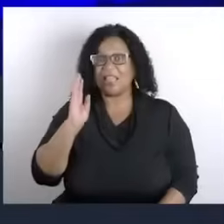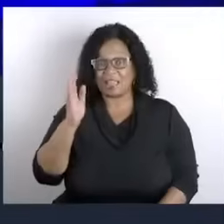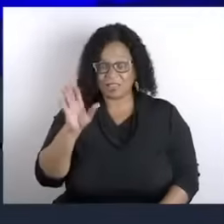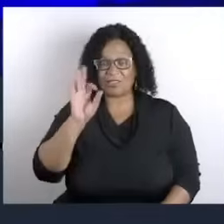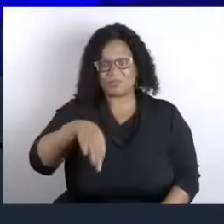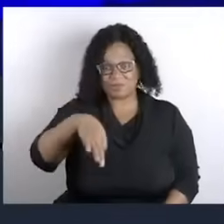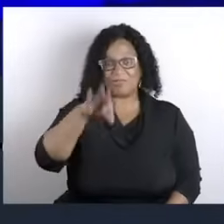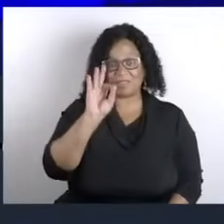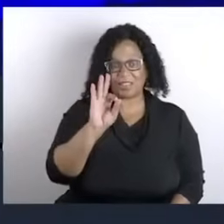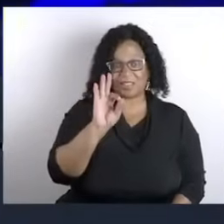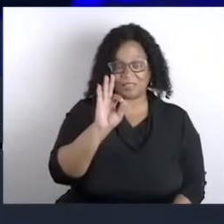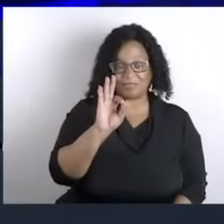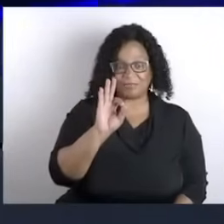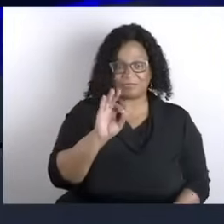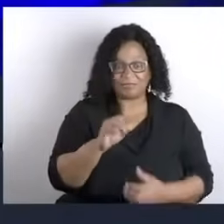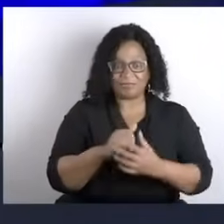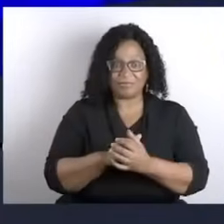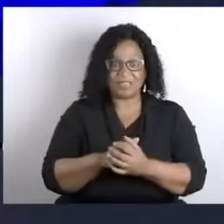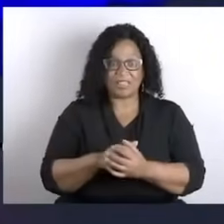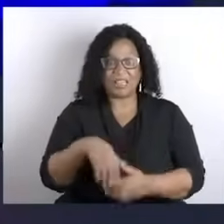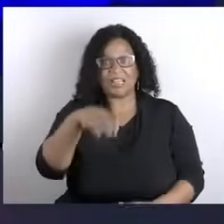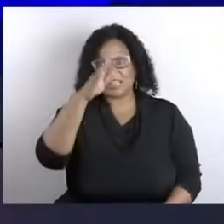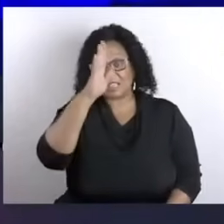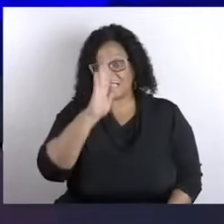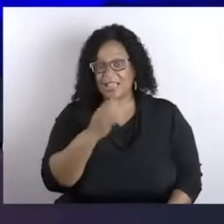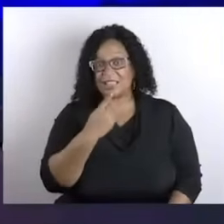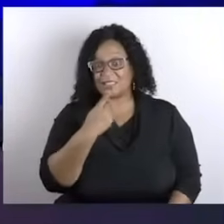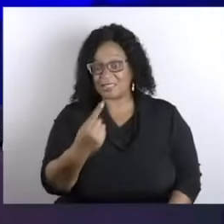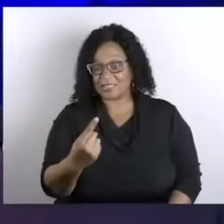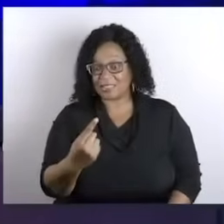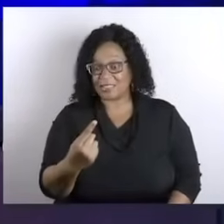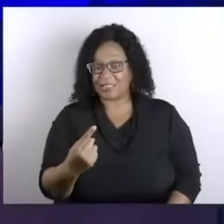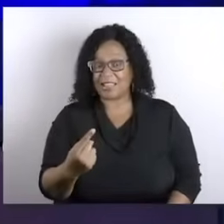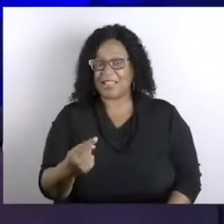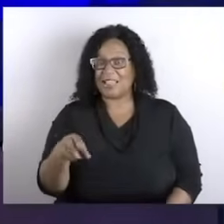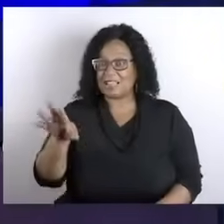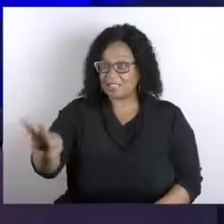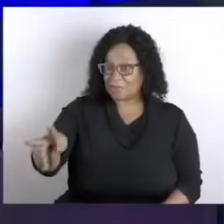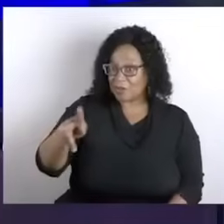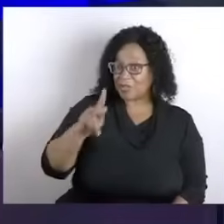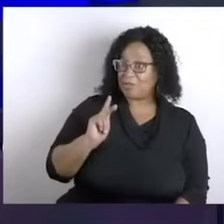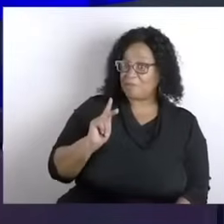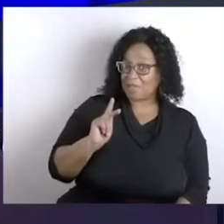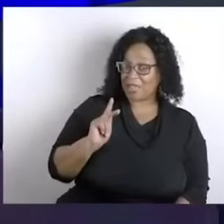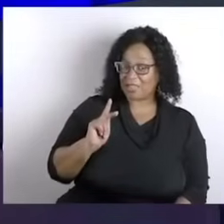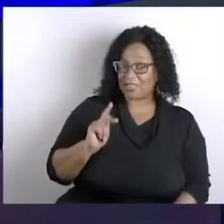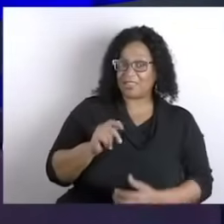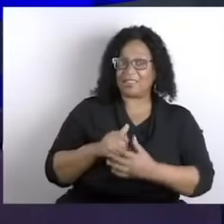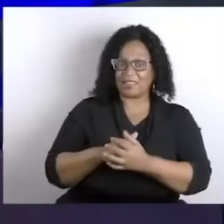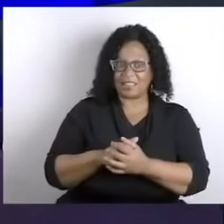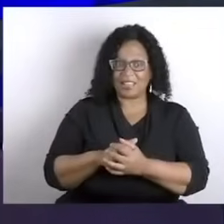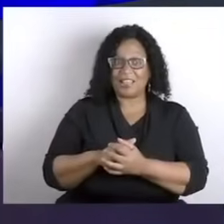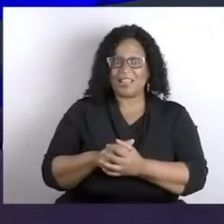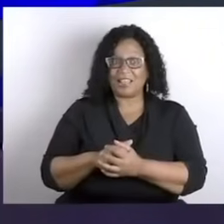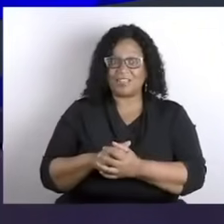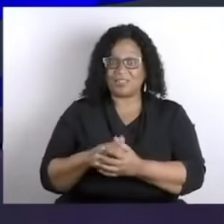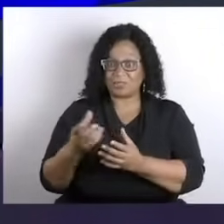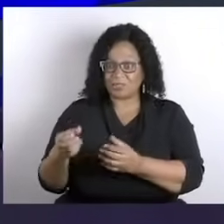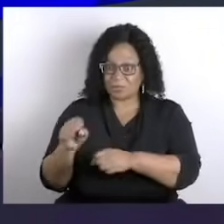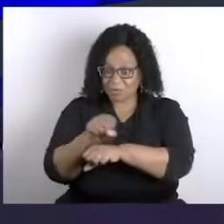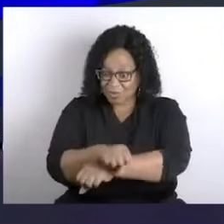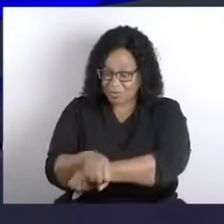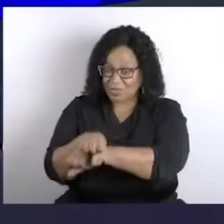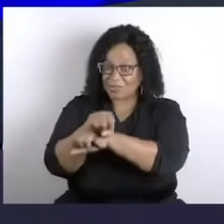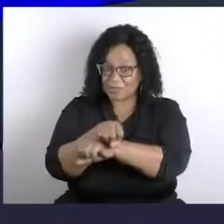while, I'm going to bring you back to the place to which you were from which you were carried away as